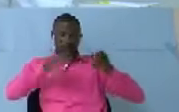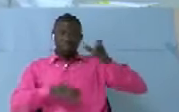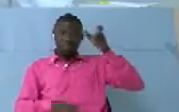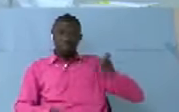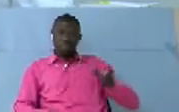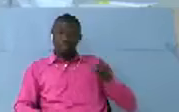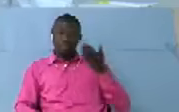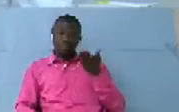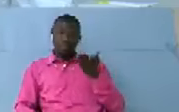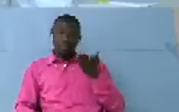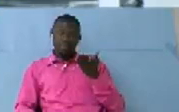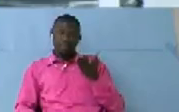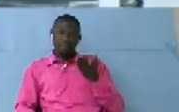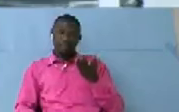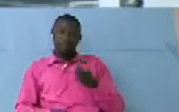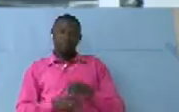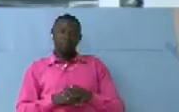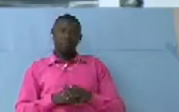judge? That is where